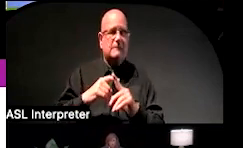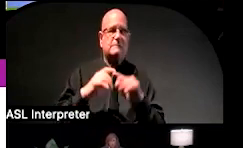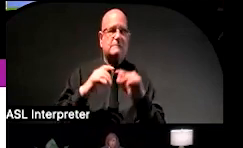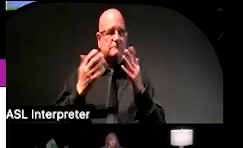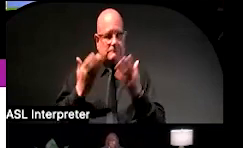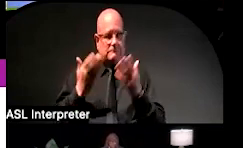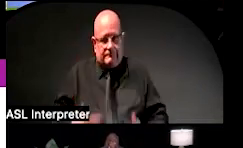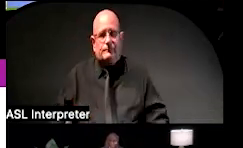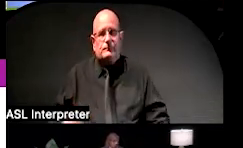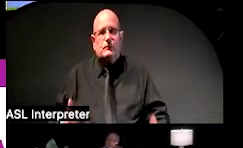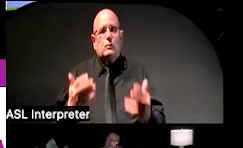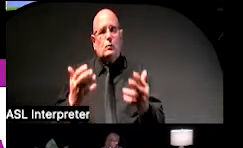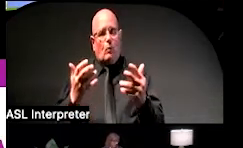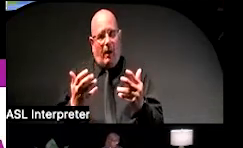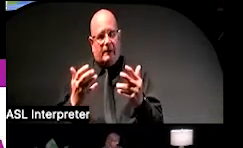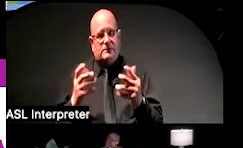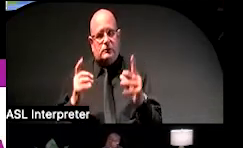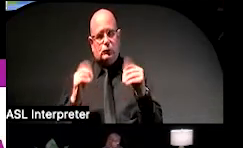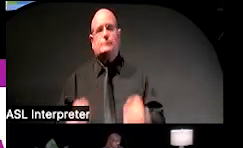are wanting to do.